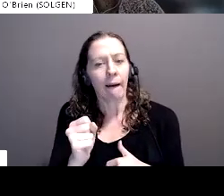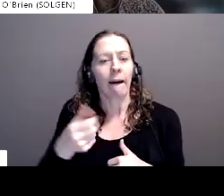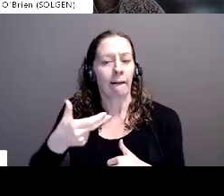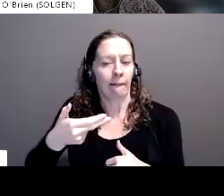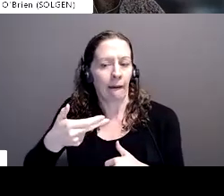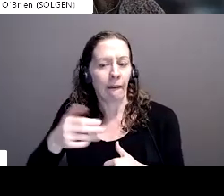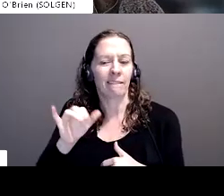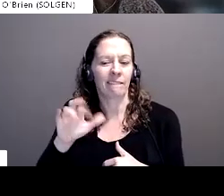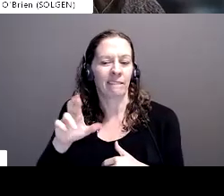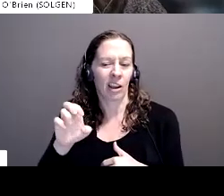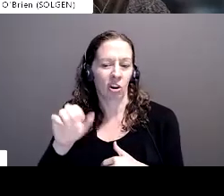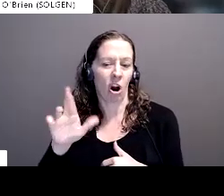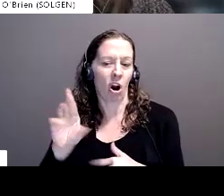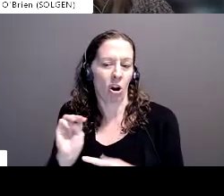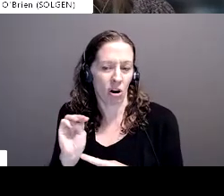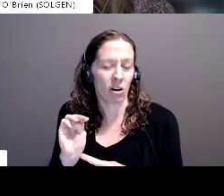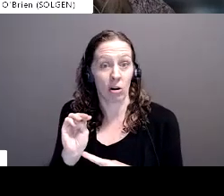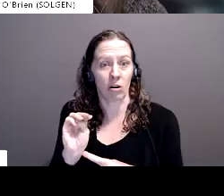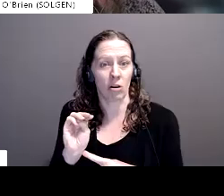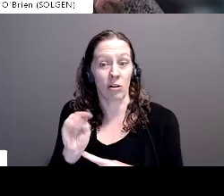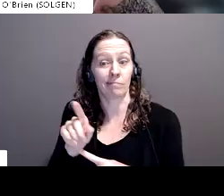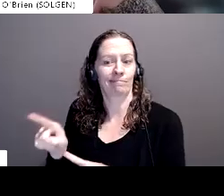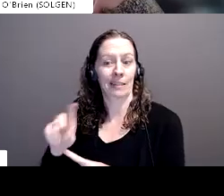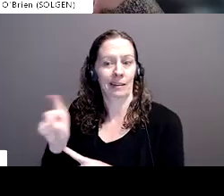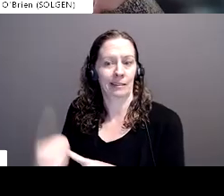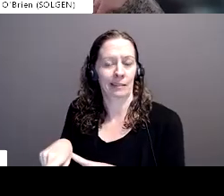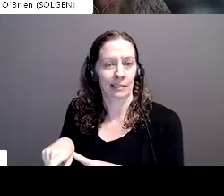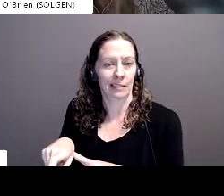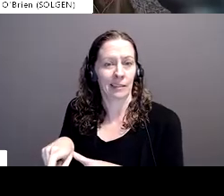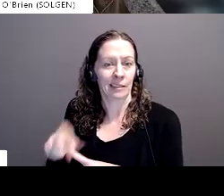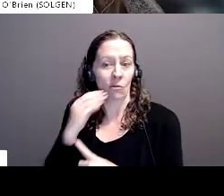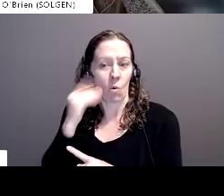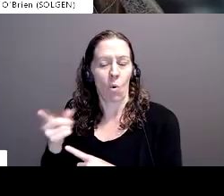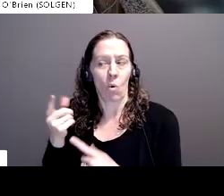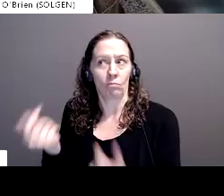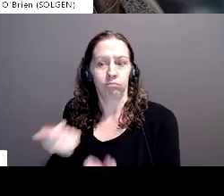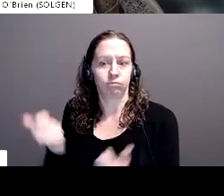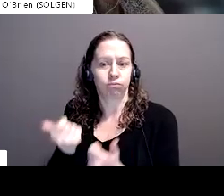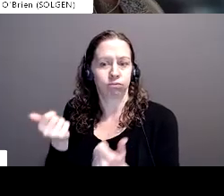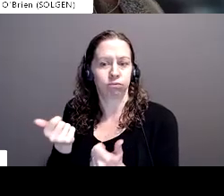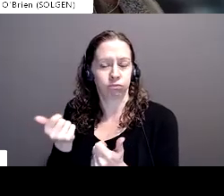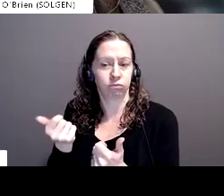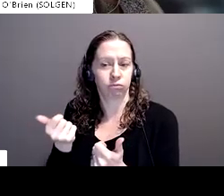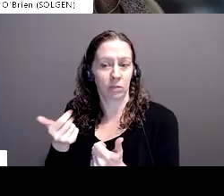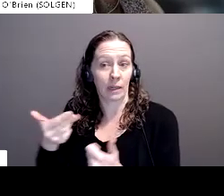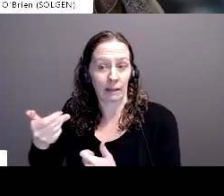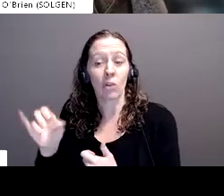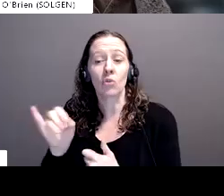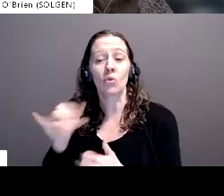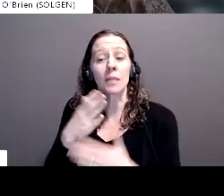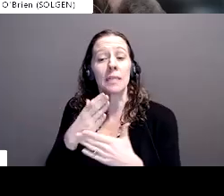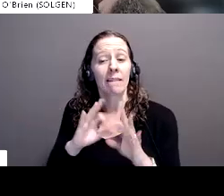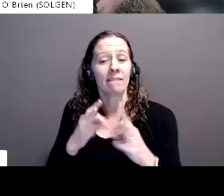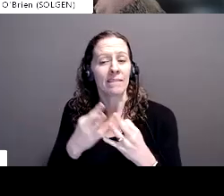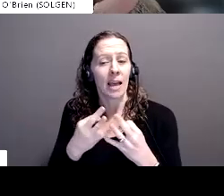large collection of firearms at their Texas property. And there was some indication from family members